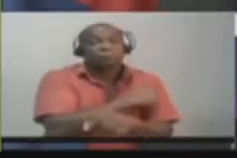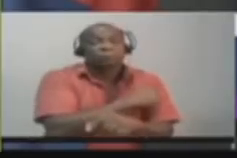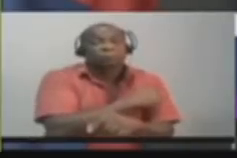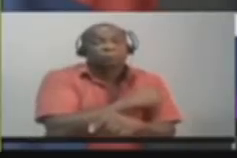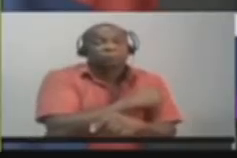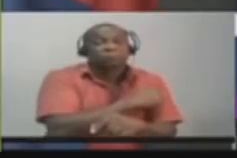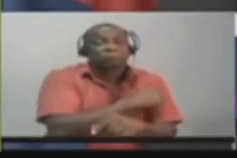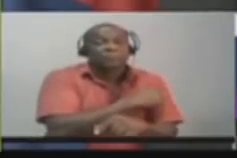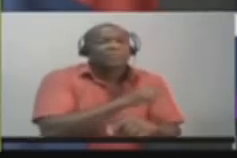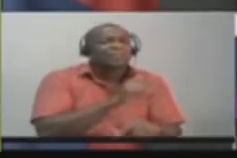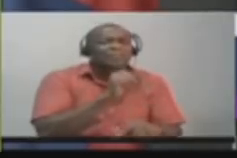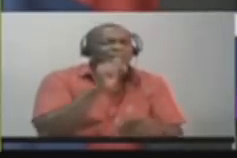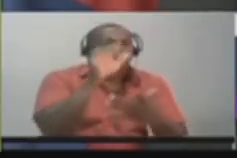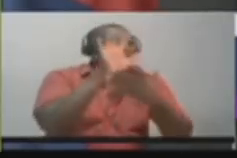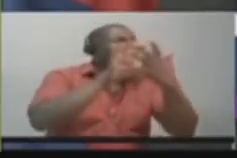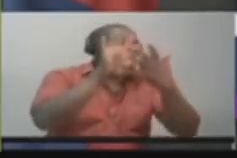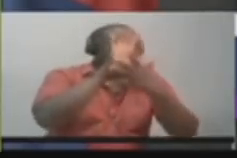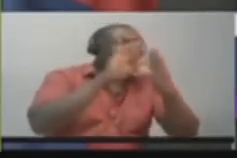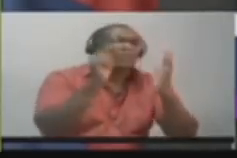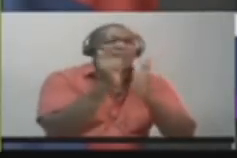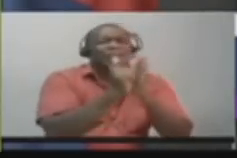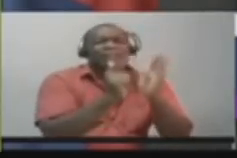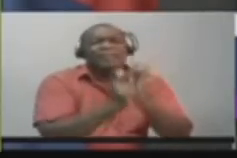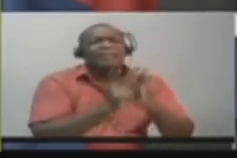arguments and the other kinds of things.